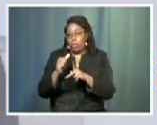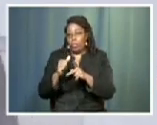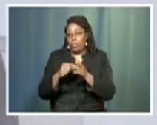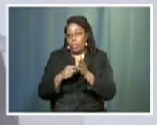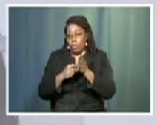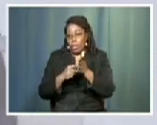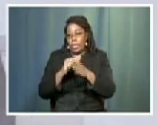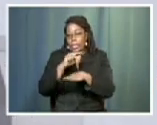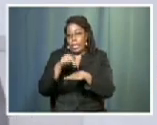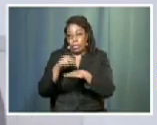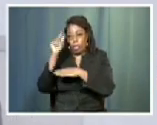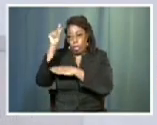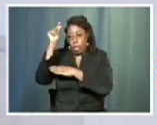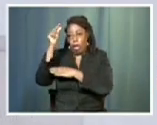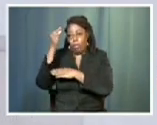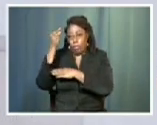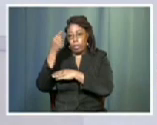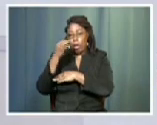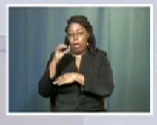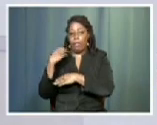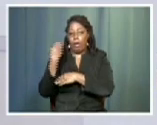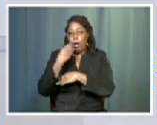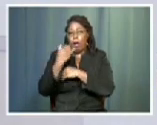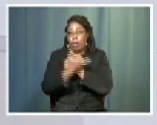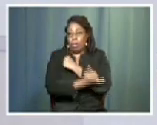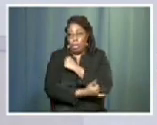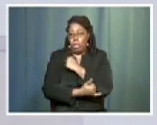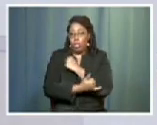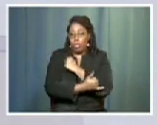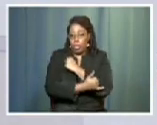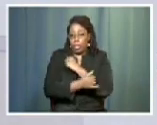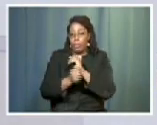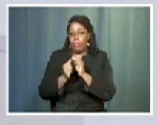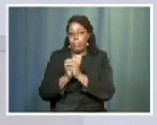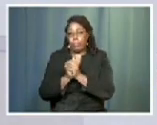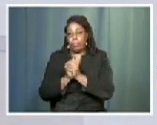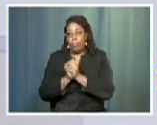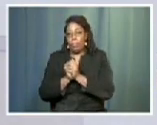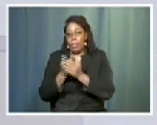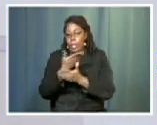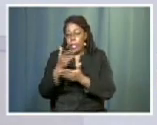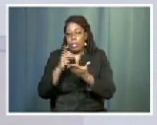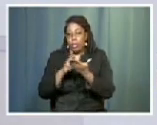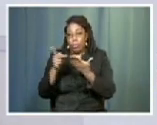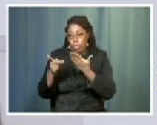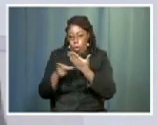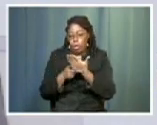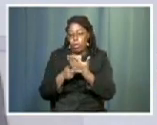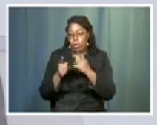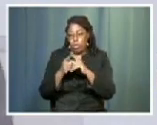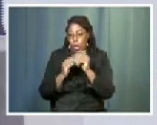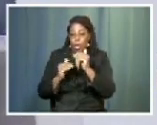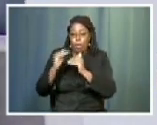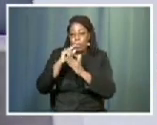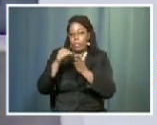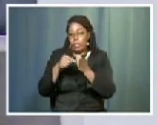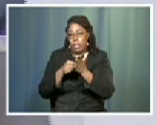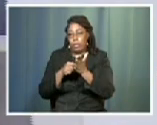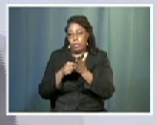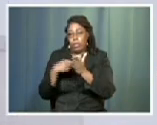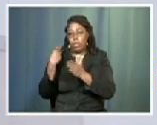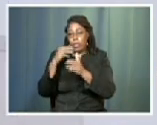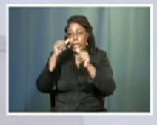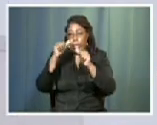in the national governance of our country. There was an intentional program to accomplish this, and that's why we were